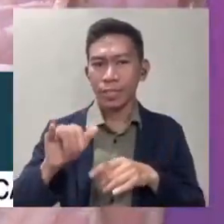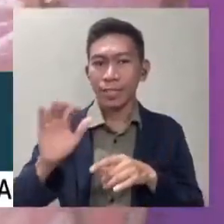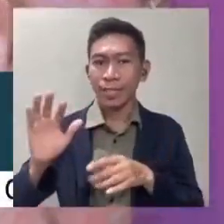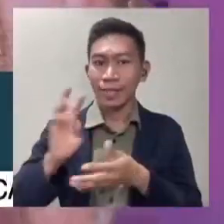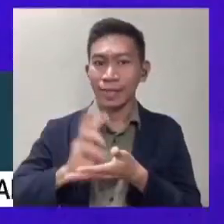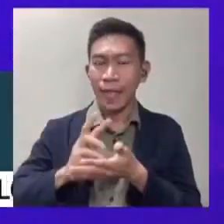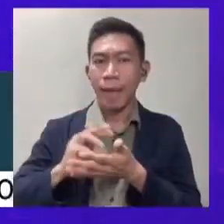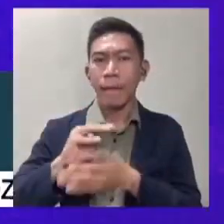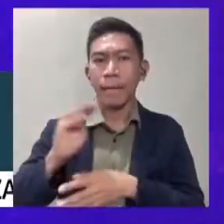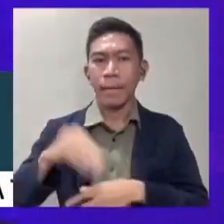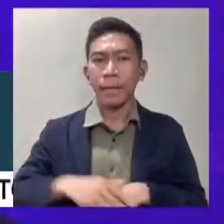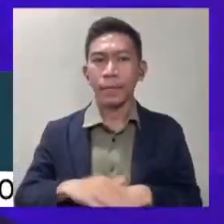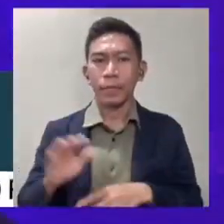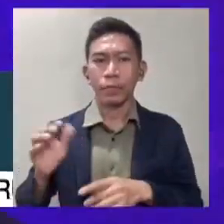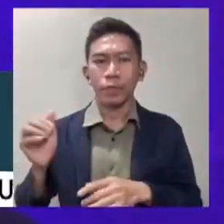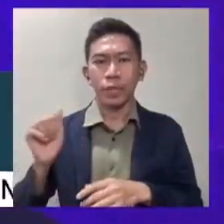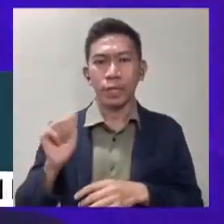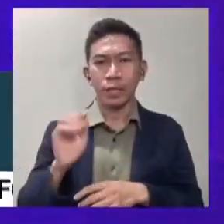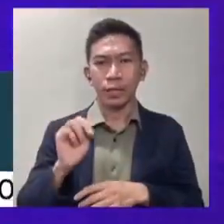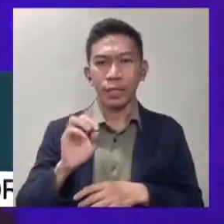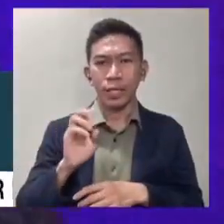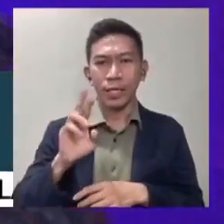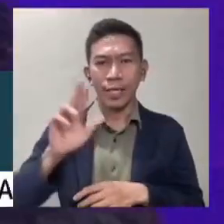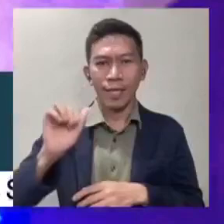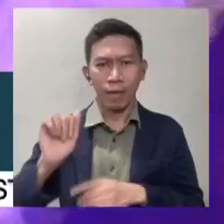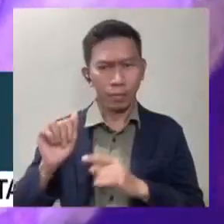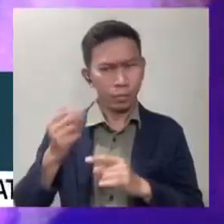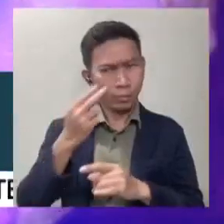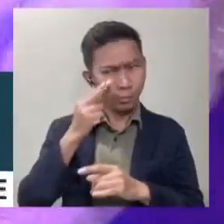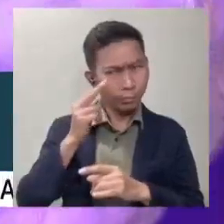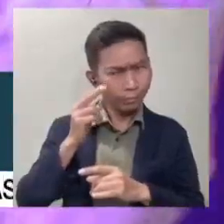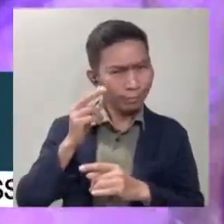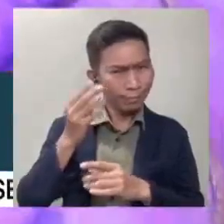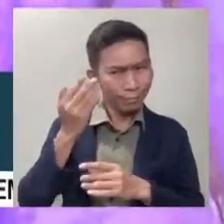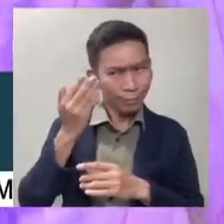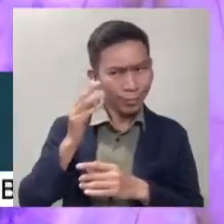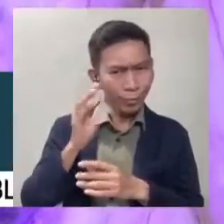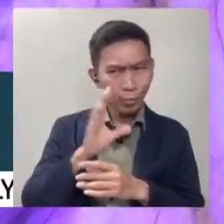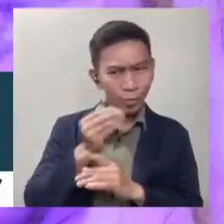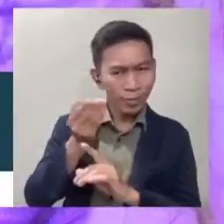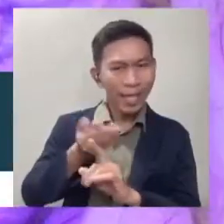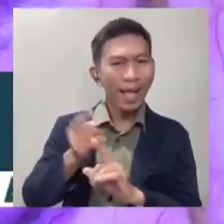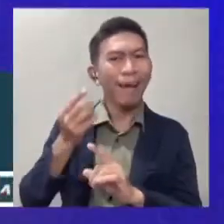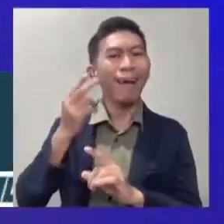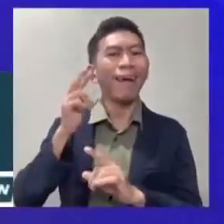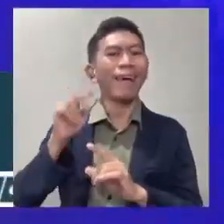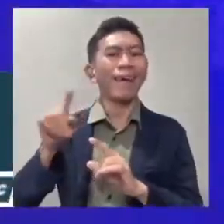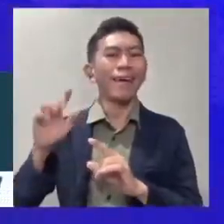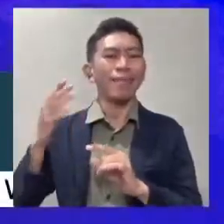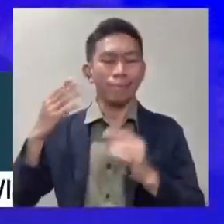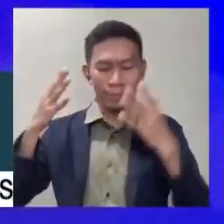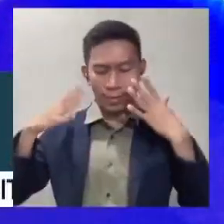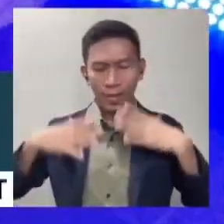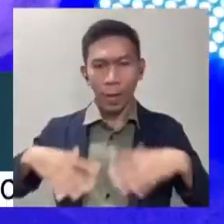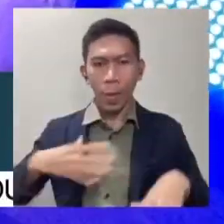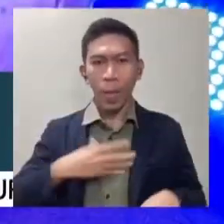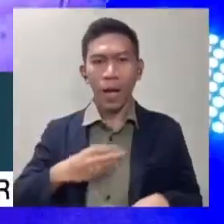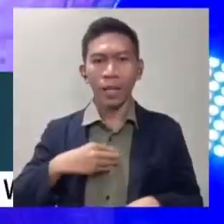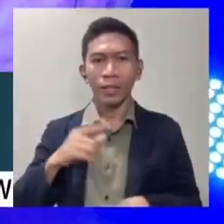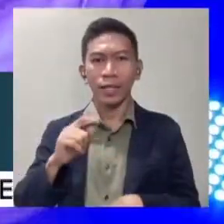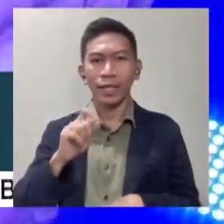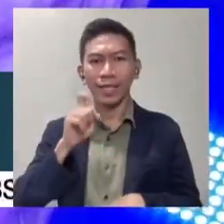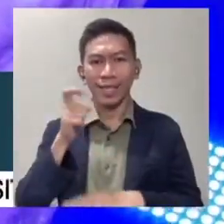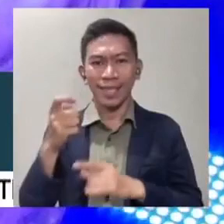Senior high star Andrea Brillantes was unrecognizable in her ghoulish costume made out of wipes and latex.